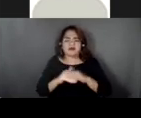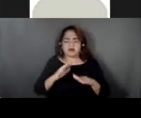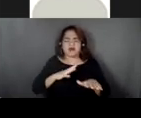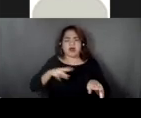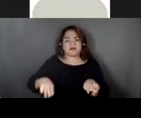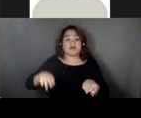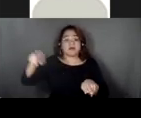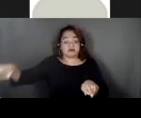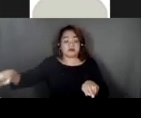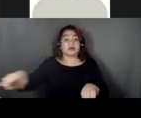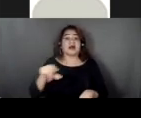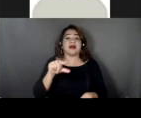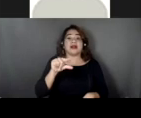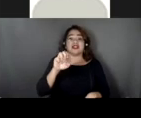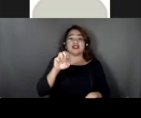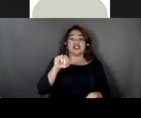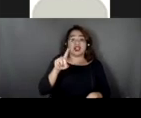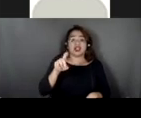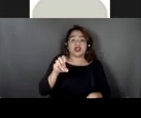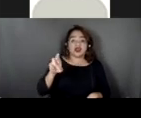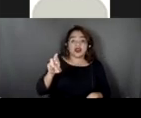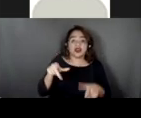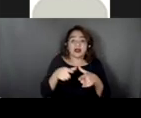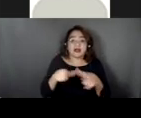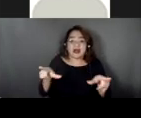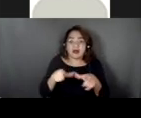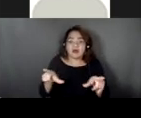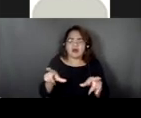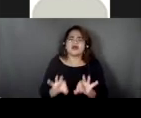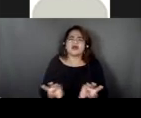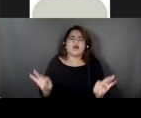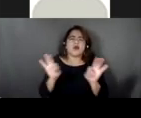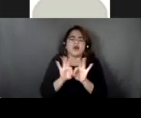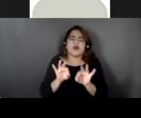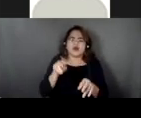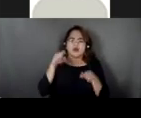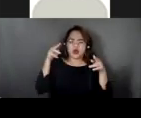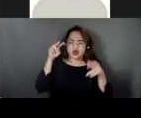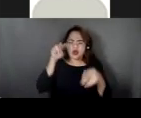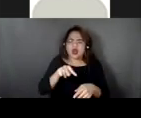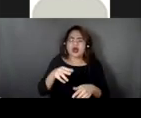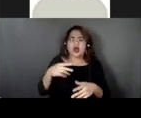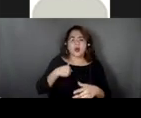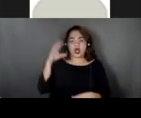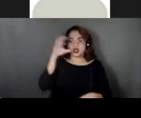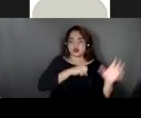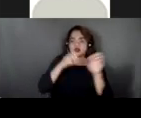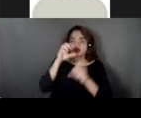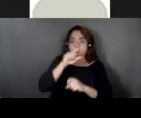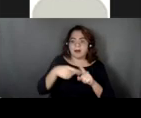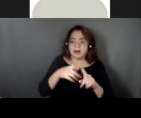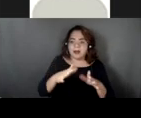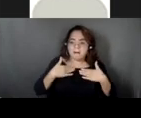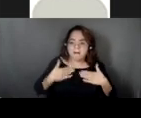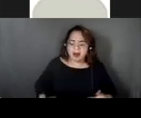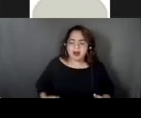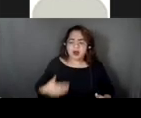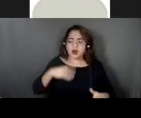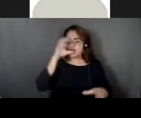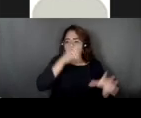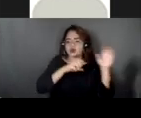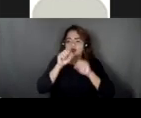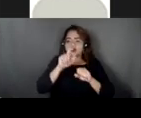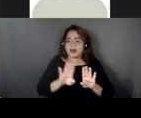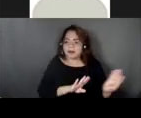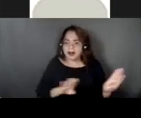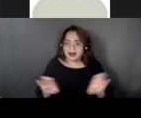language, gendered language, with assumptions that we make about people, about their bodies, about their behaviors.